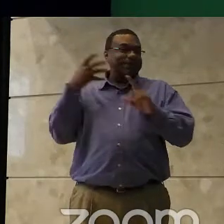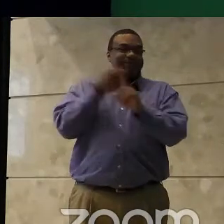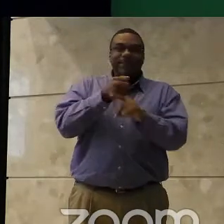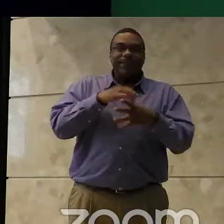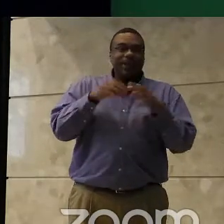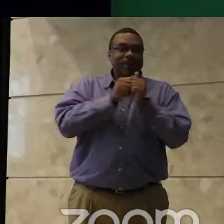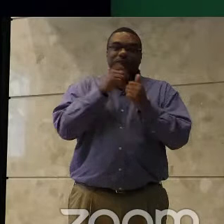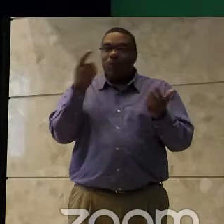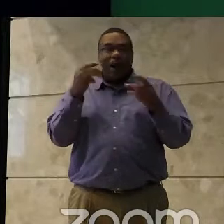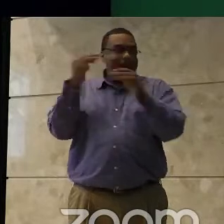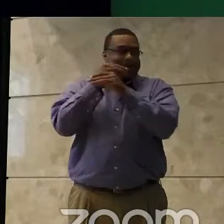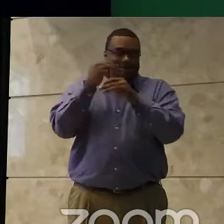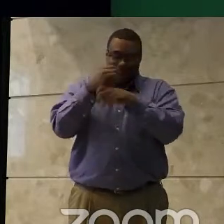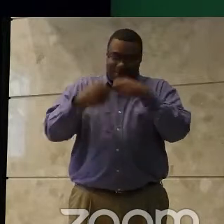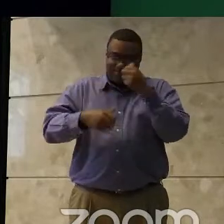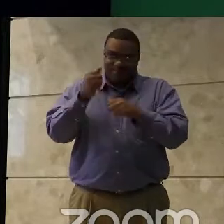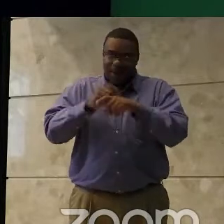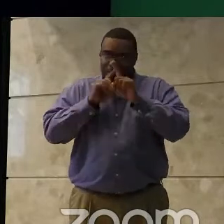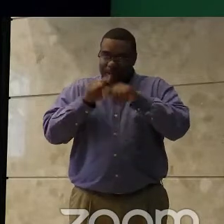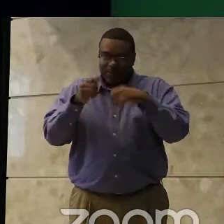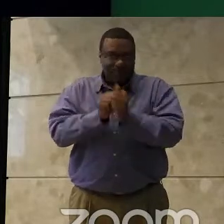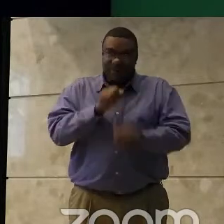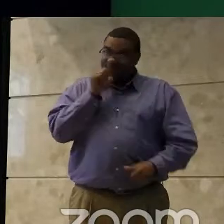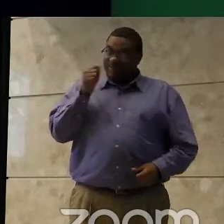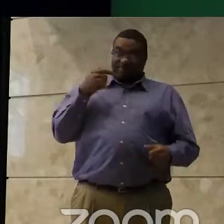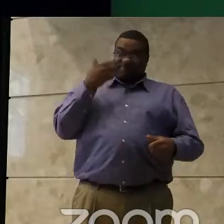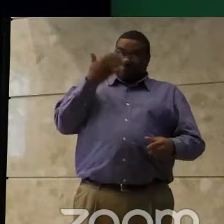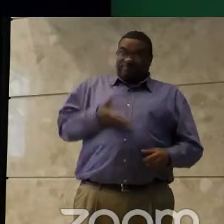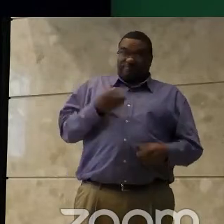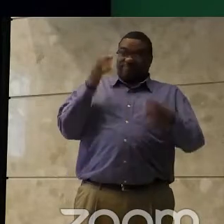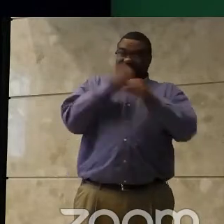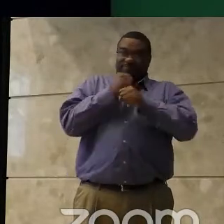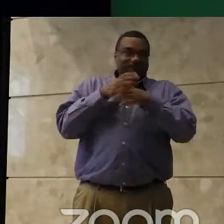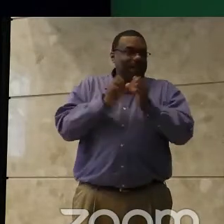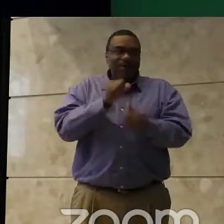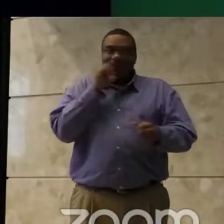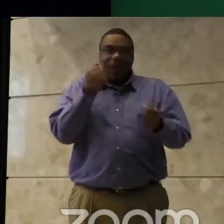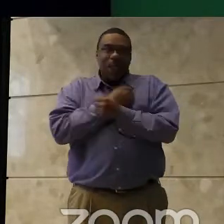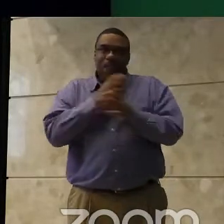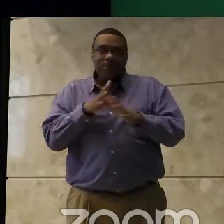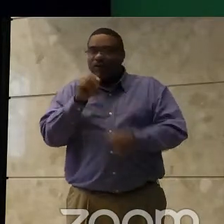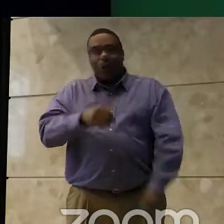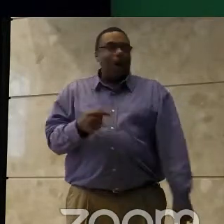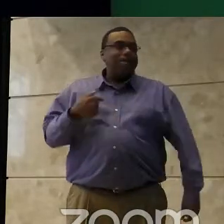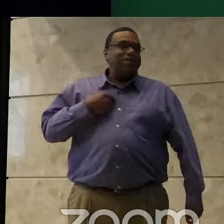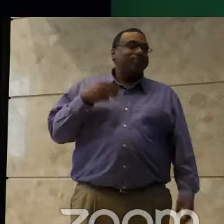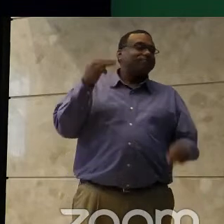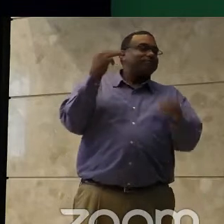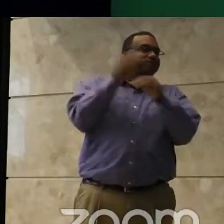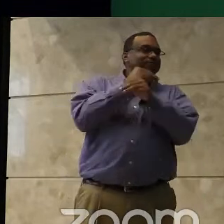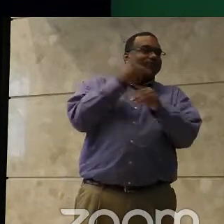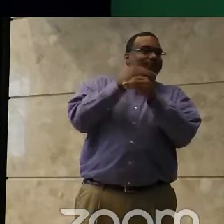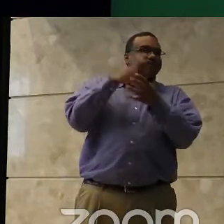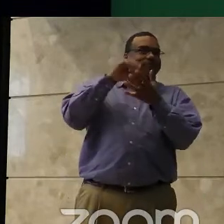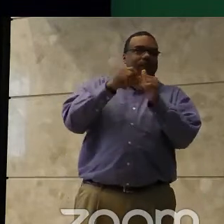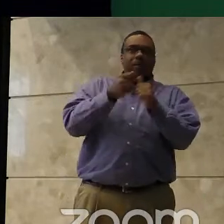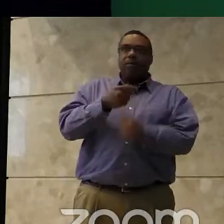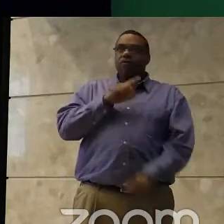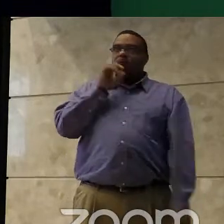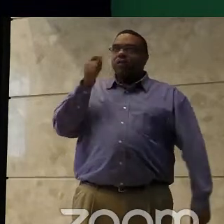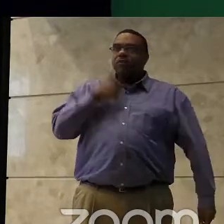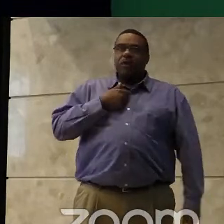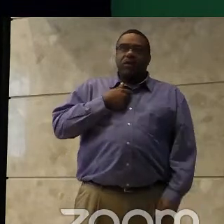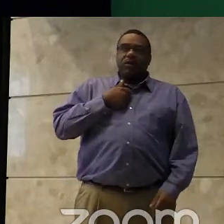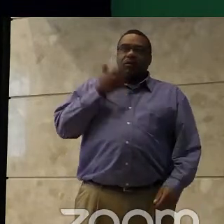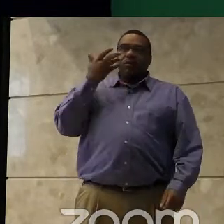math problem, all right? I was not a fighter. I wasn't a lover. I was a math student. You got that? So I'm scared. I'm really scared. And